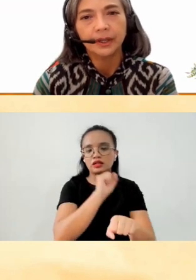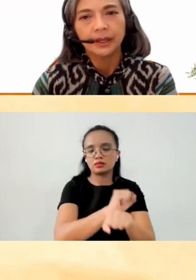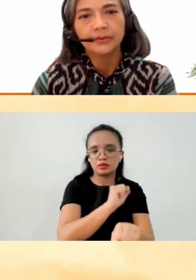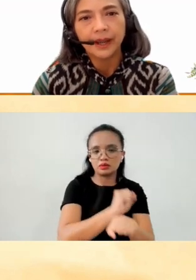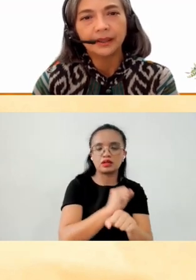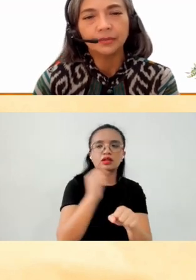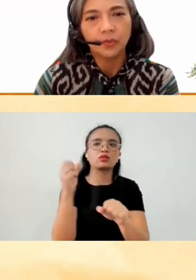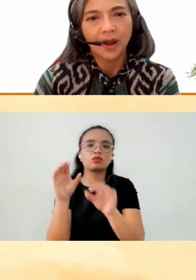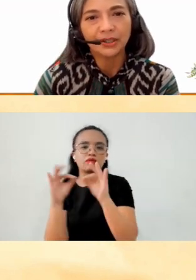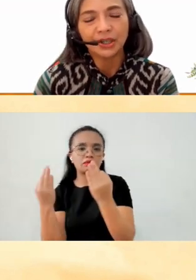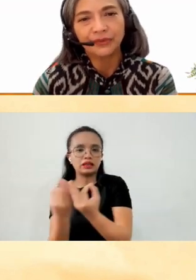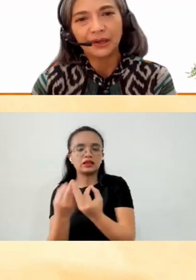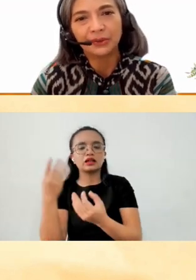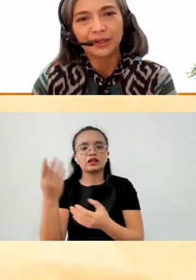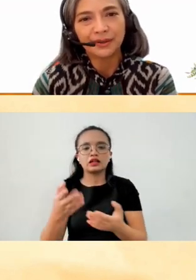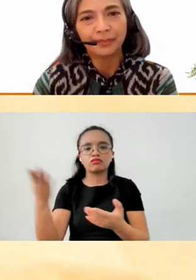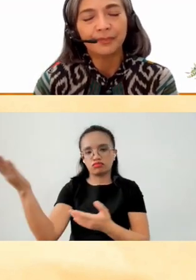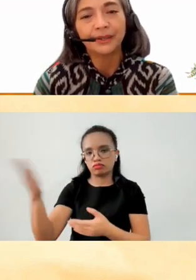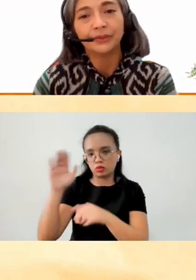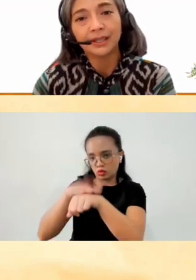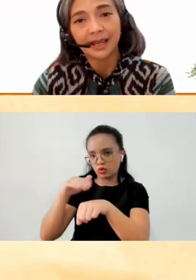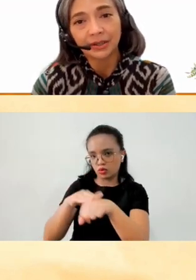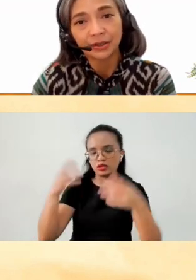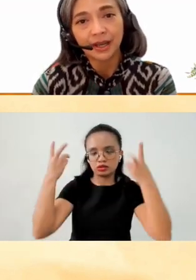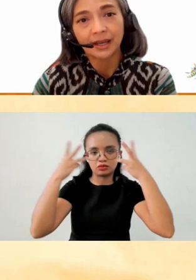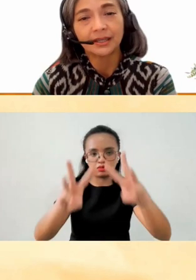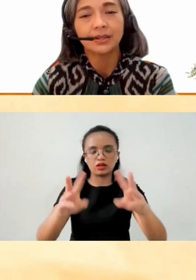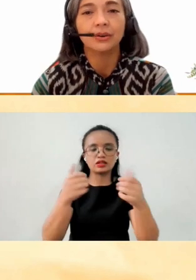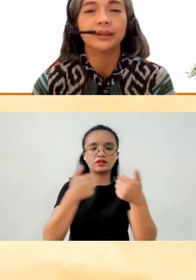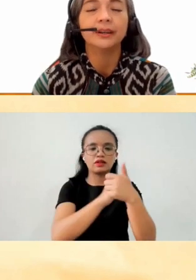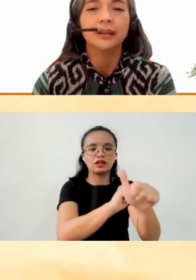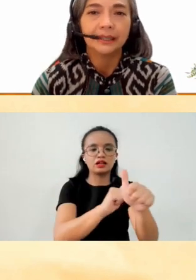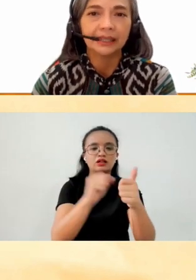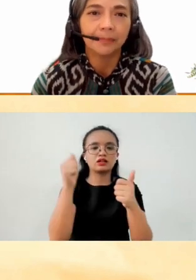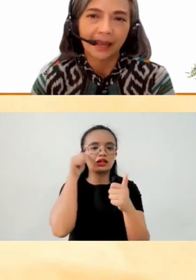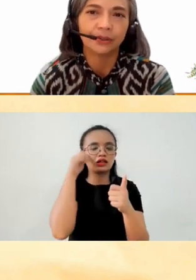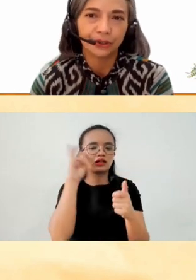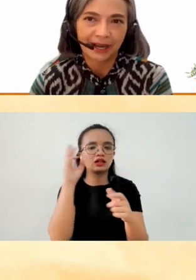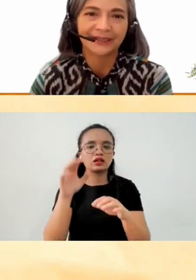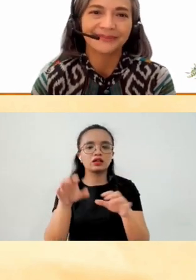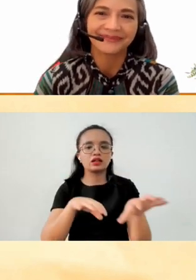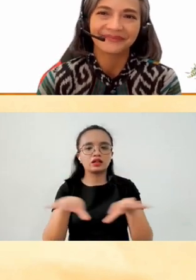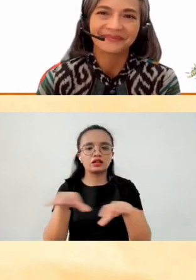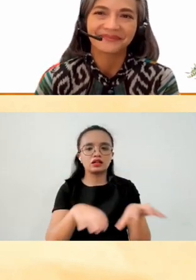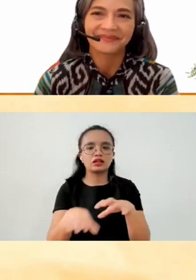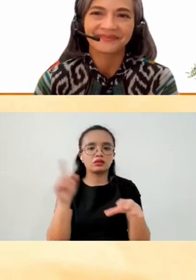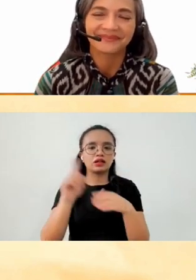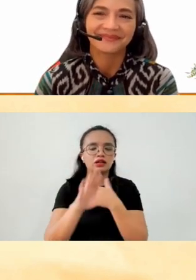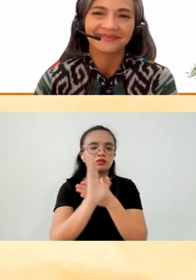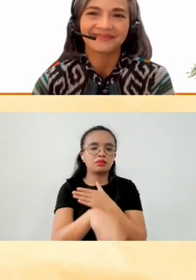now, invite them to watch and follow the simple mindfulness exercise on Get Back on Track.